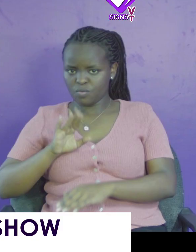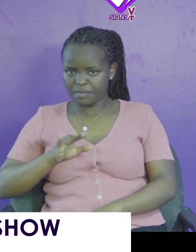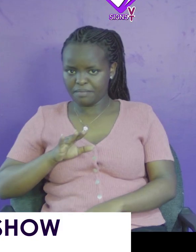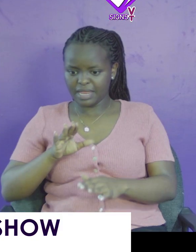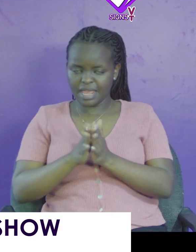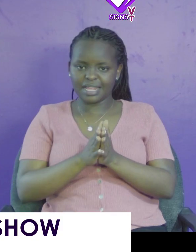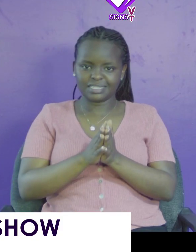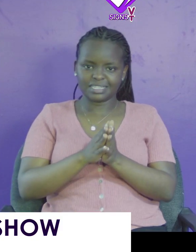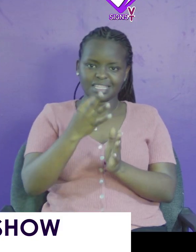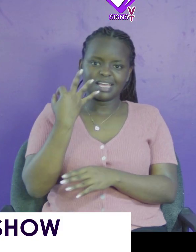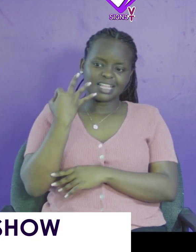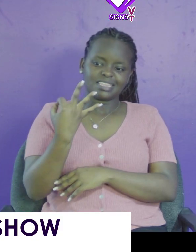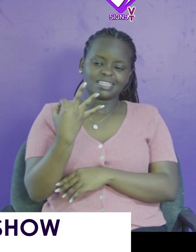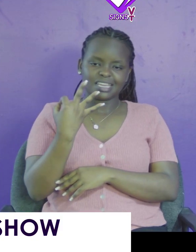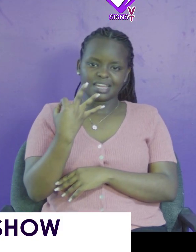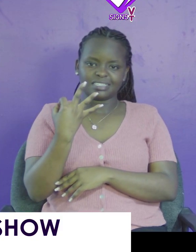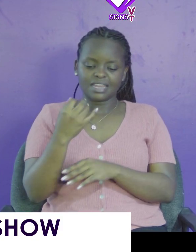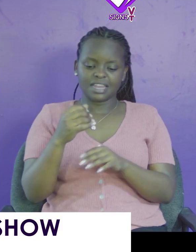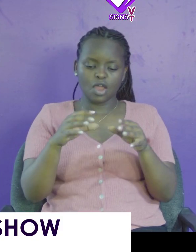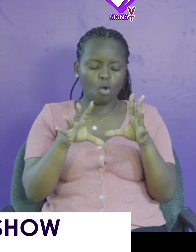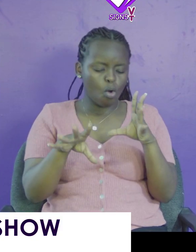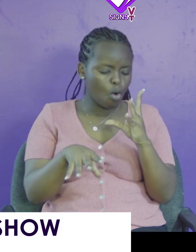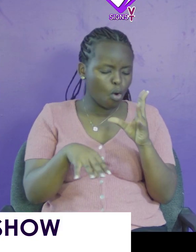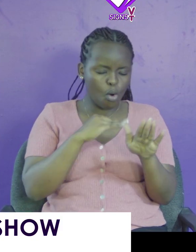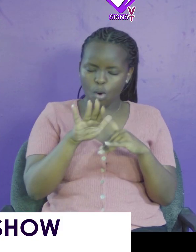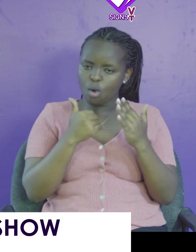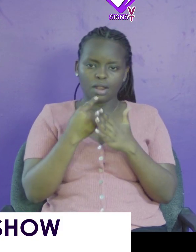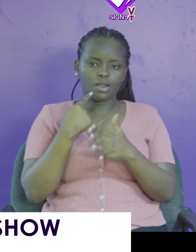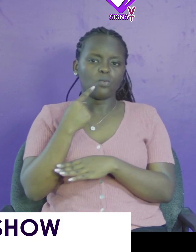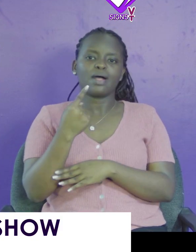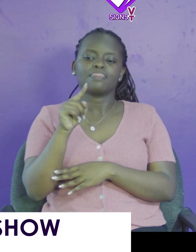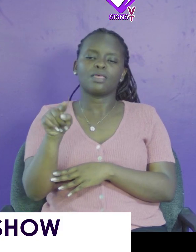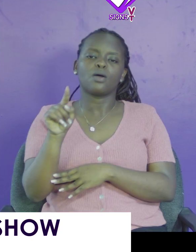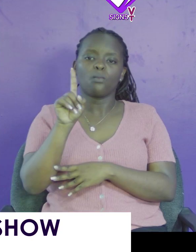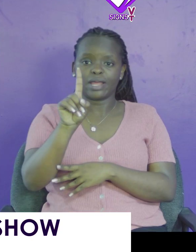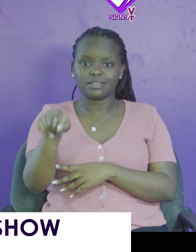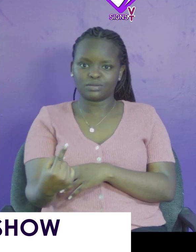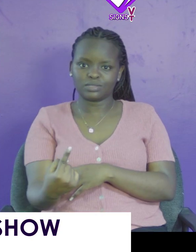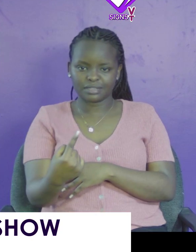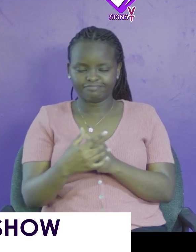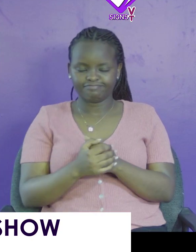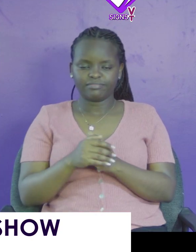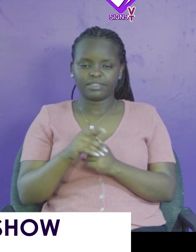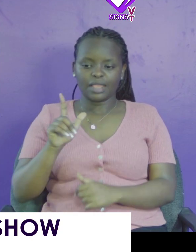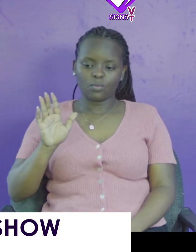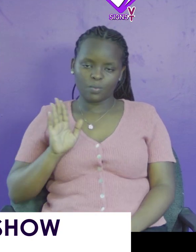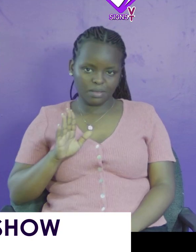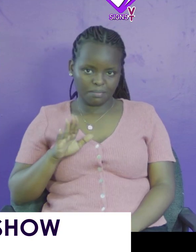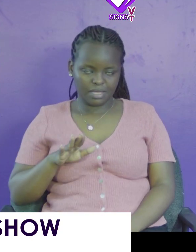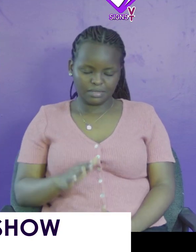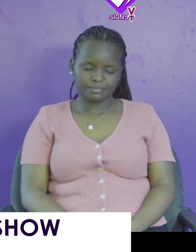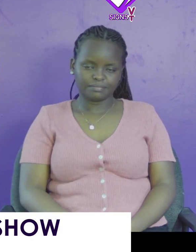300 concubines. So he had in total 1,000. So 700 wives. Yes, but and he had when 300 you read concubines. yes, My a total God. of